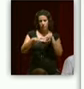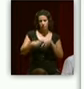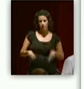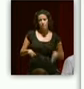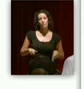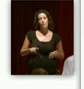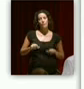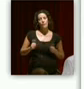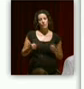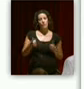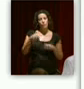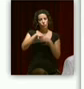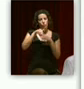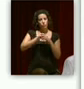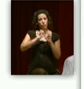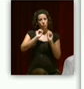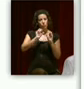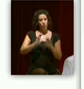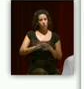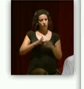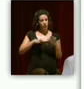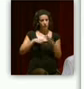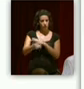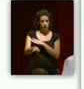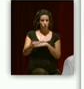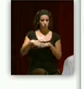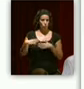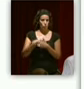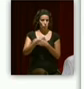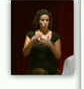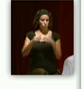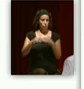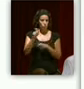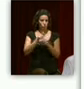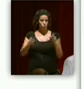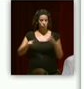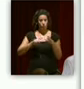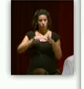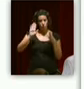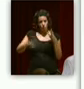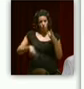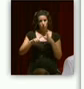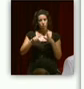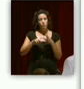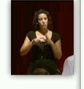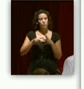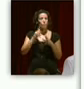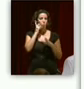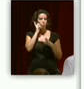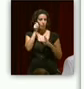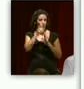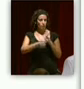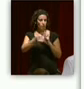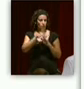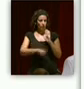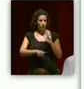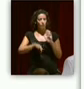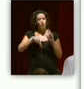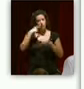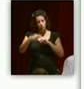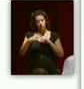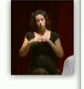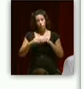20 years. Now they are uploading contents that can be accessible for all sorts of users. And finally, we